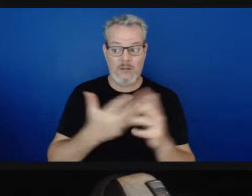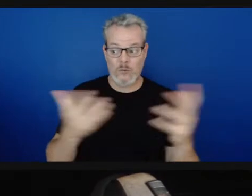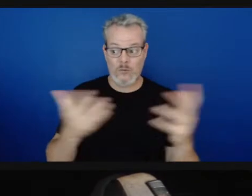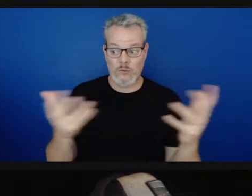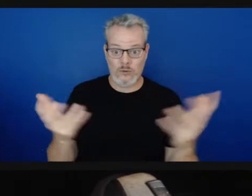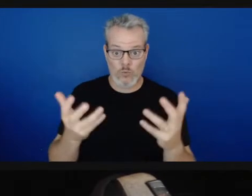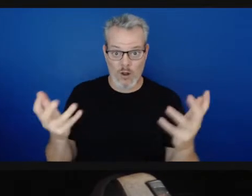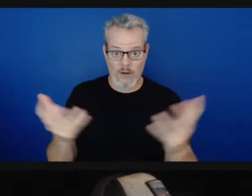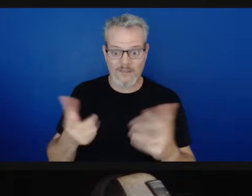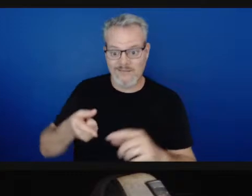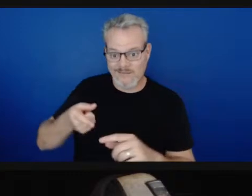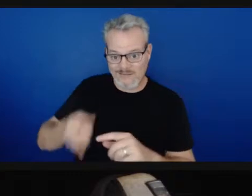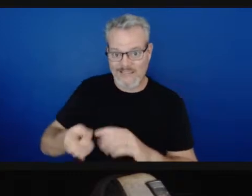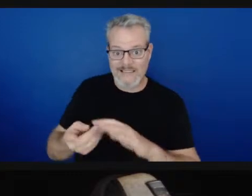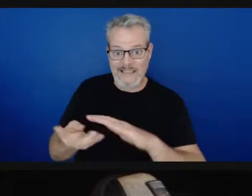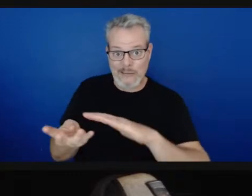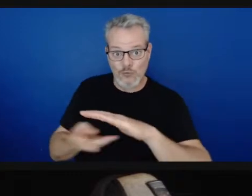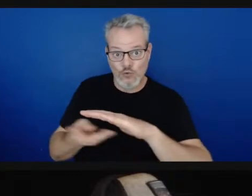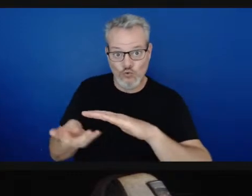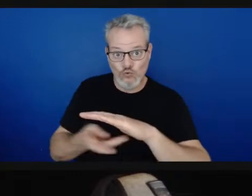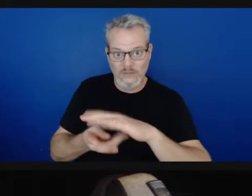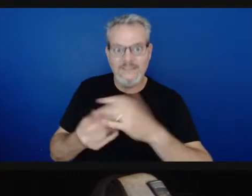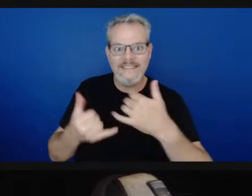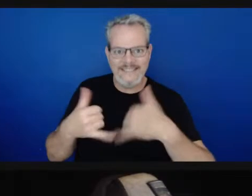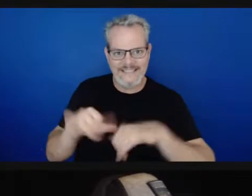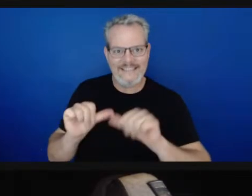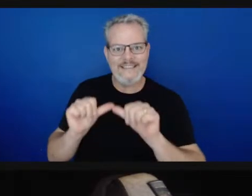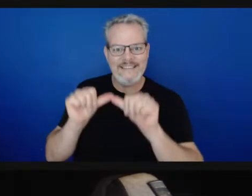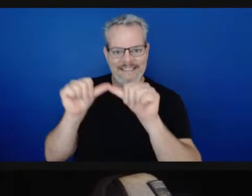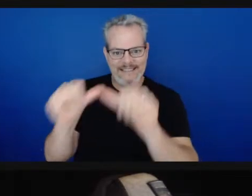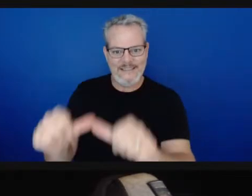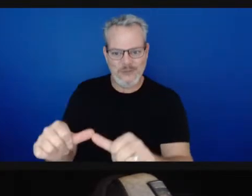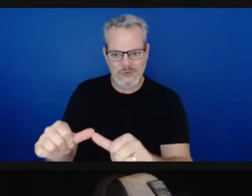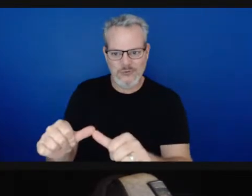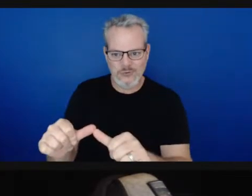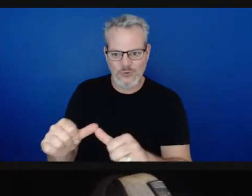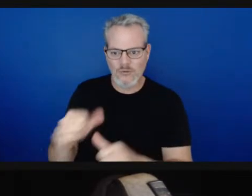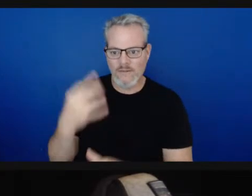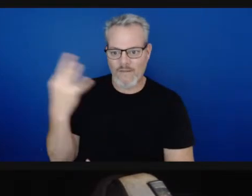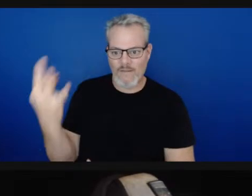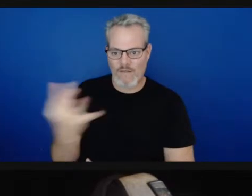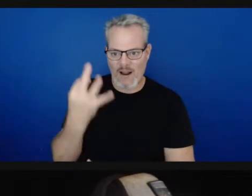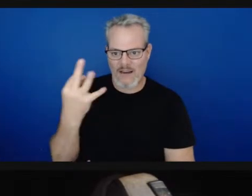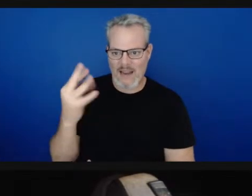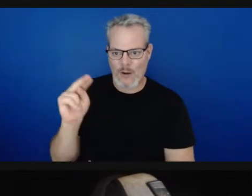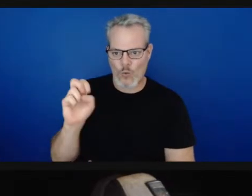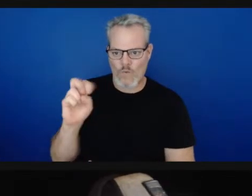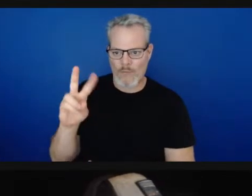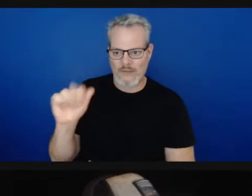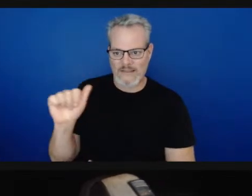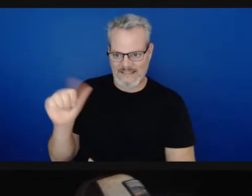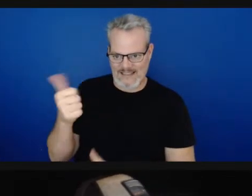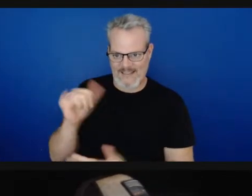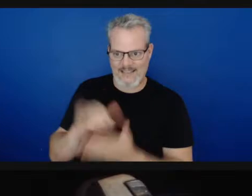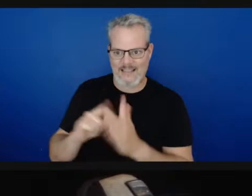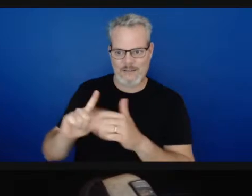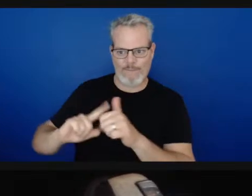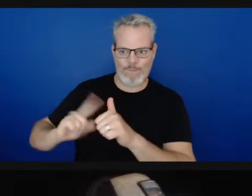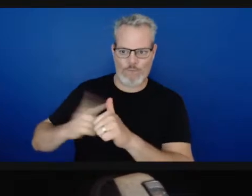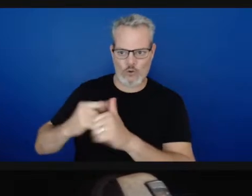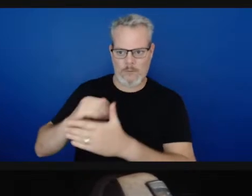intrusion still continues. They are noting Friday, November 10th as the beginning of this latest episode.